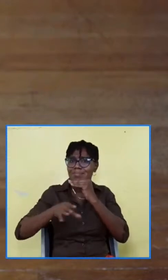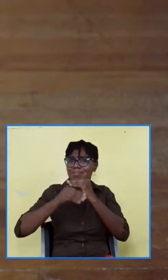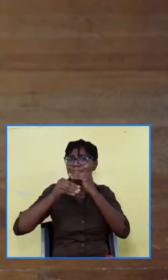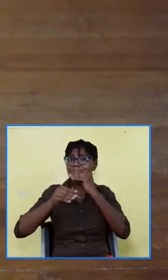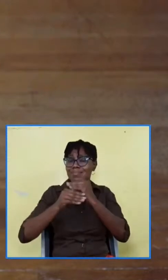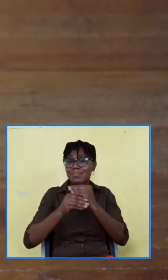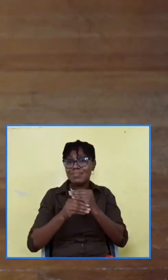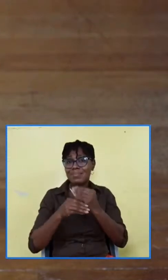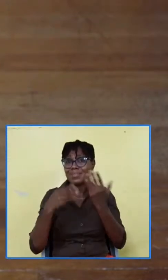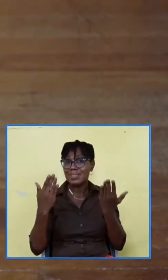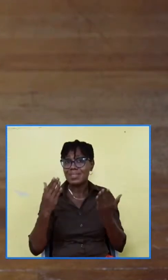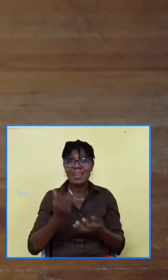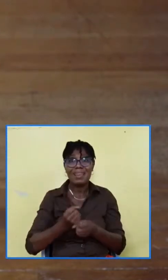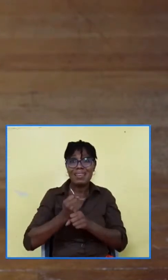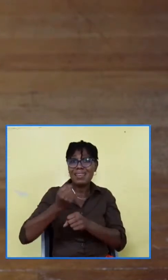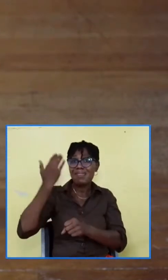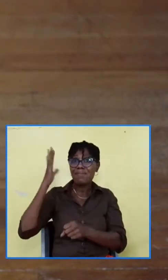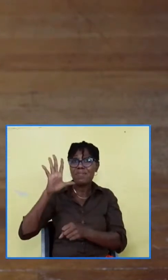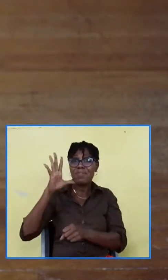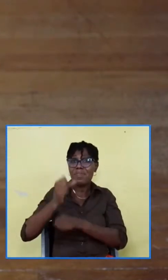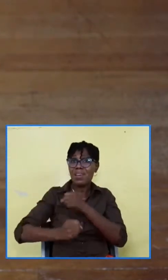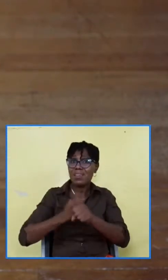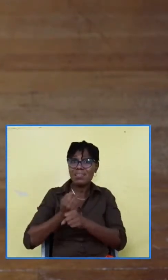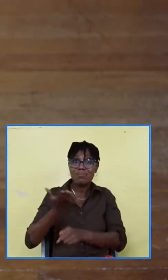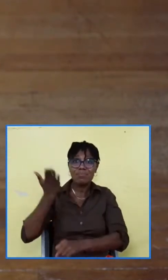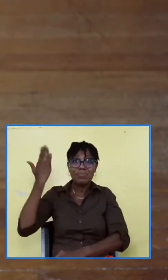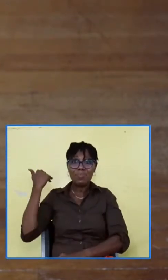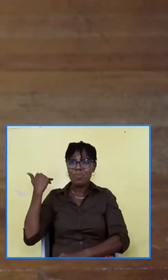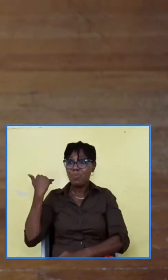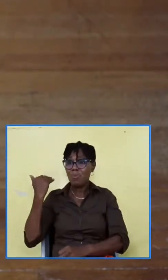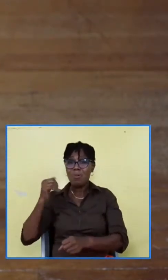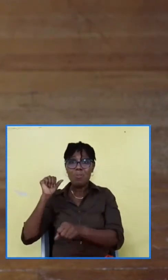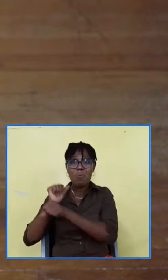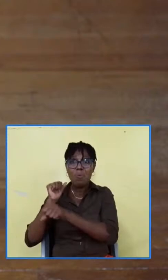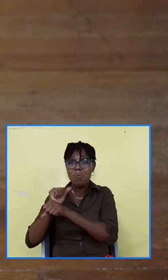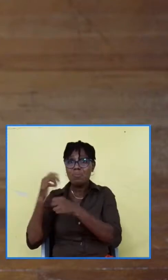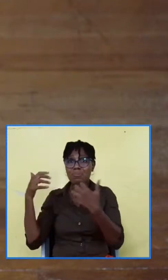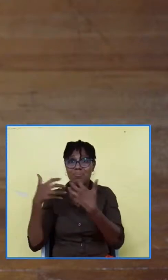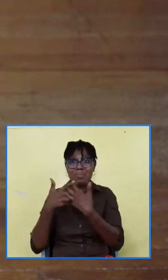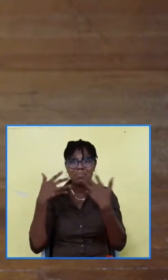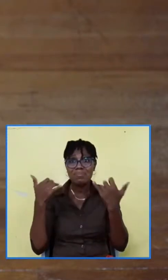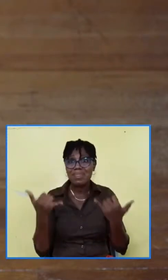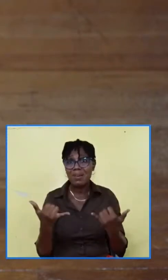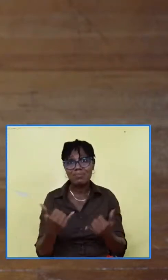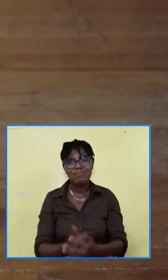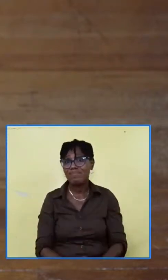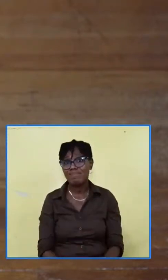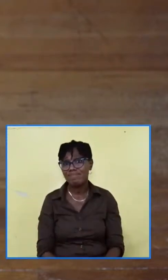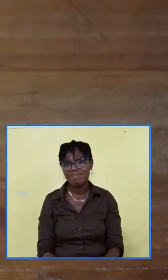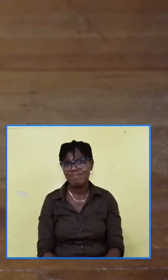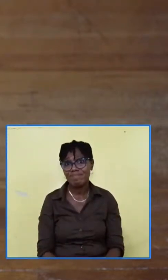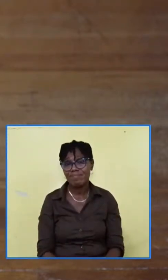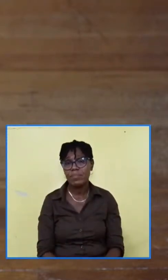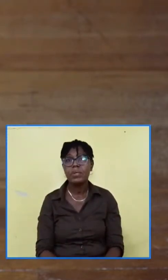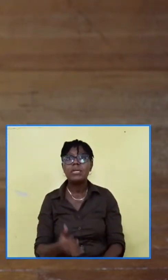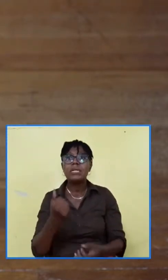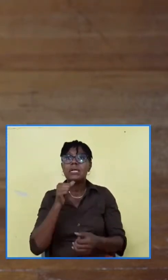some things don't work well today. So for example, we had a gentleman last night who is partially